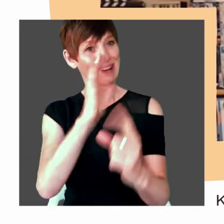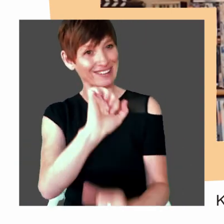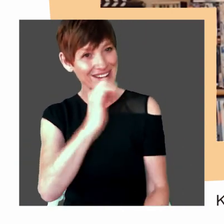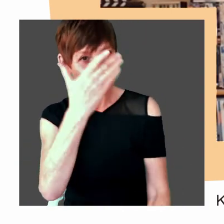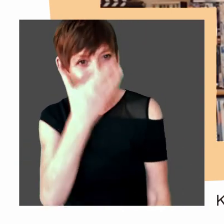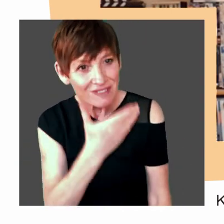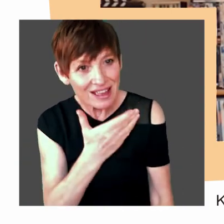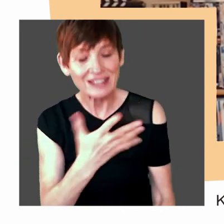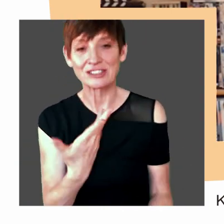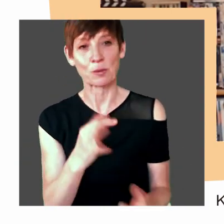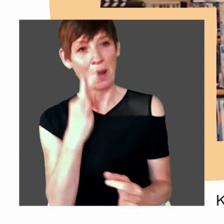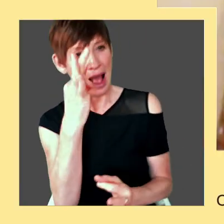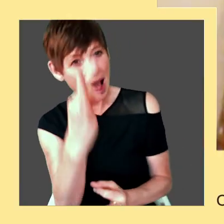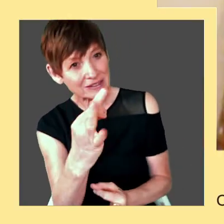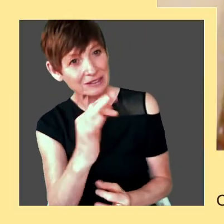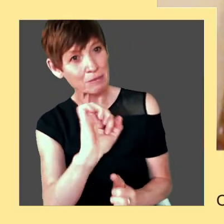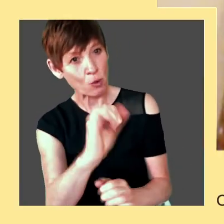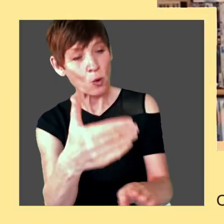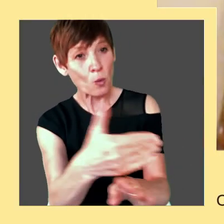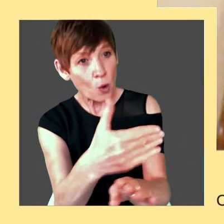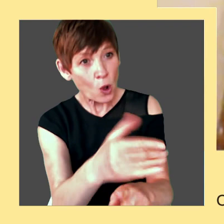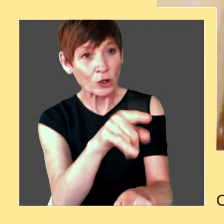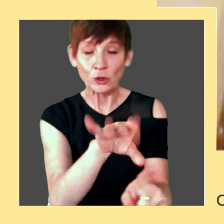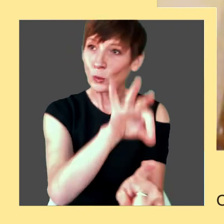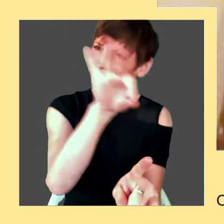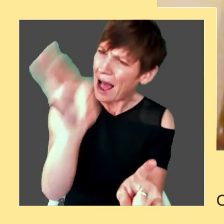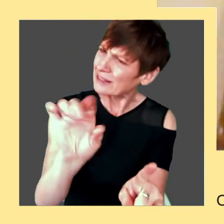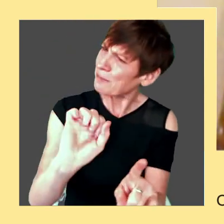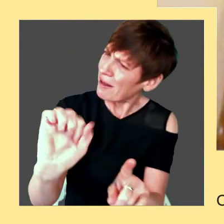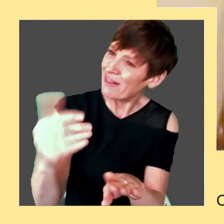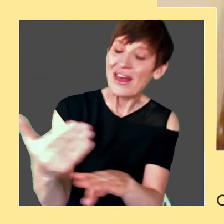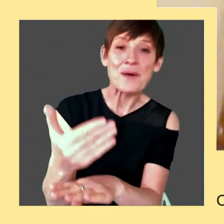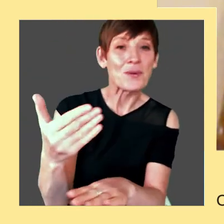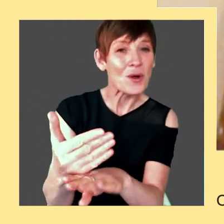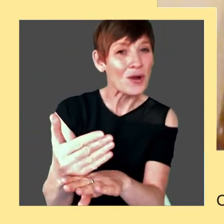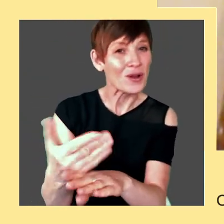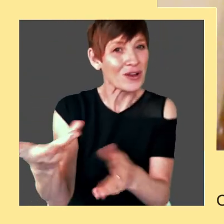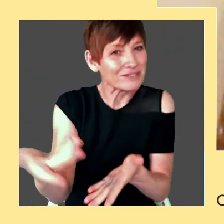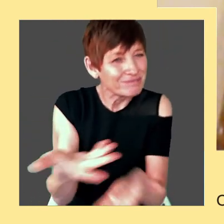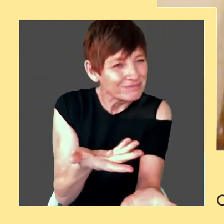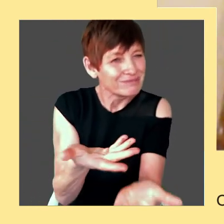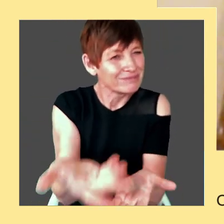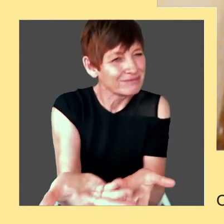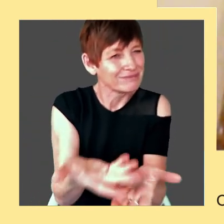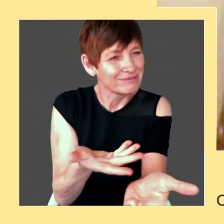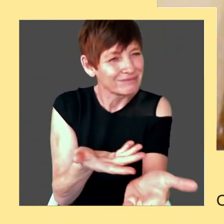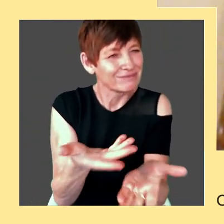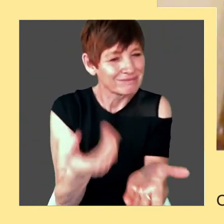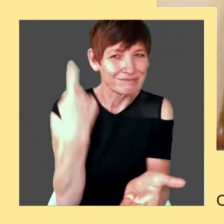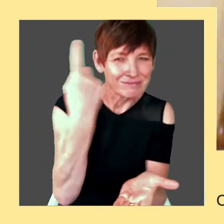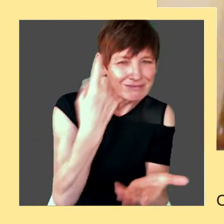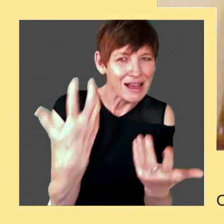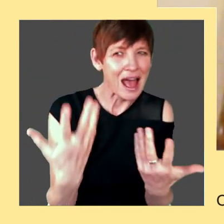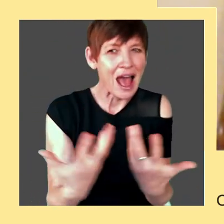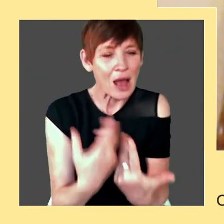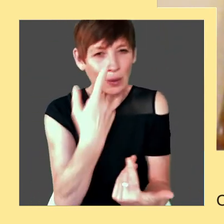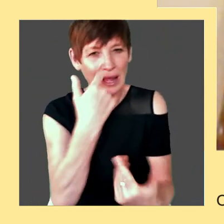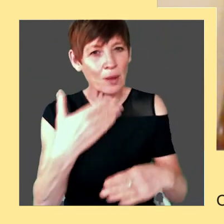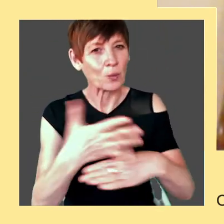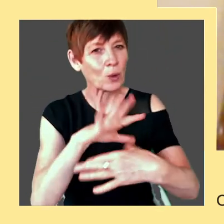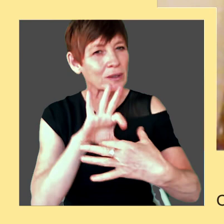about your work, and you ask them about their work, how you can work with them. This is kind of, as you